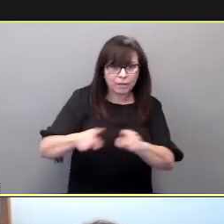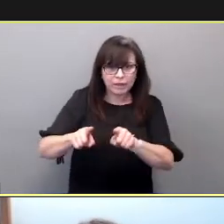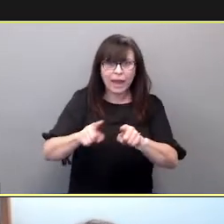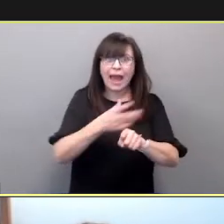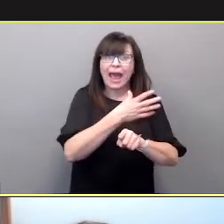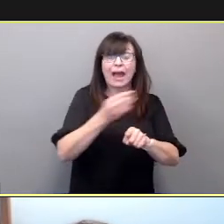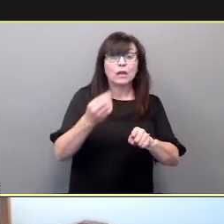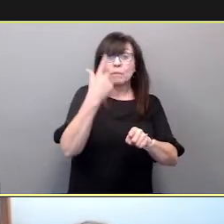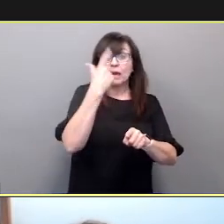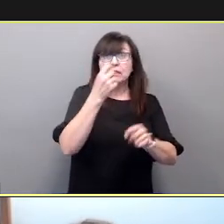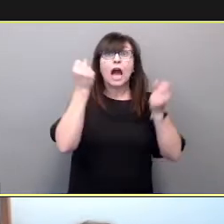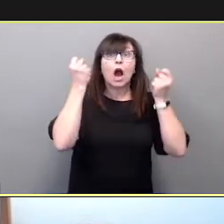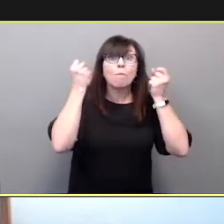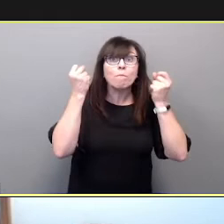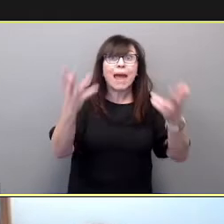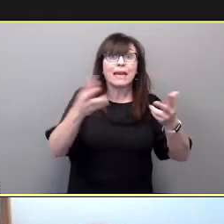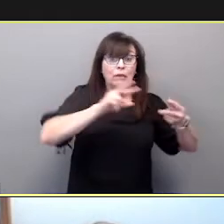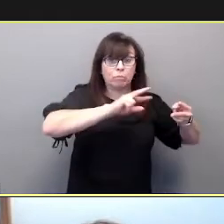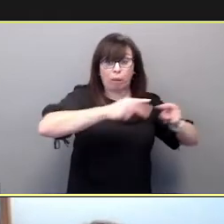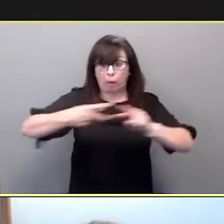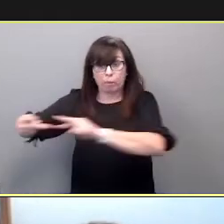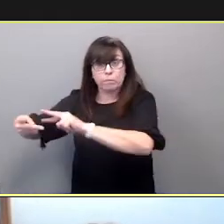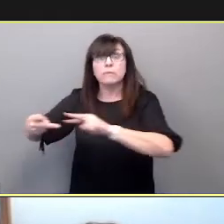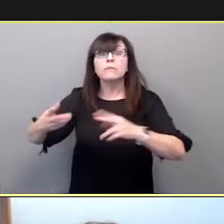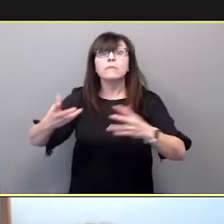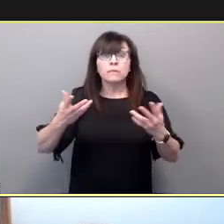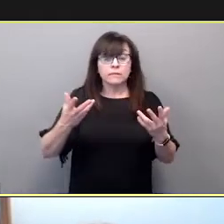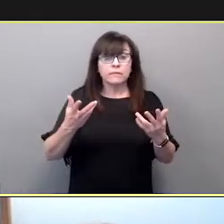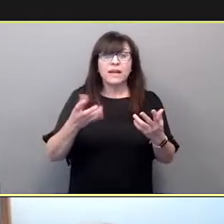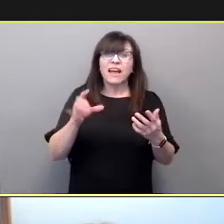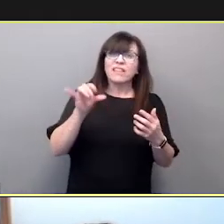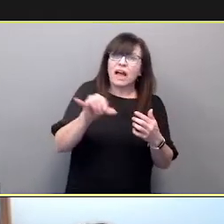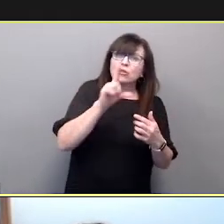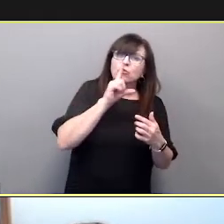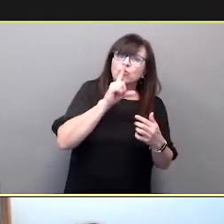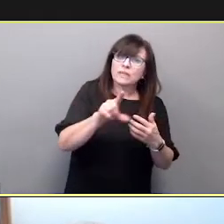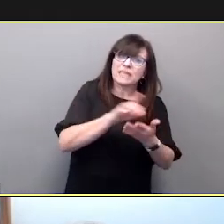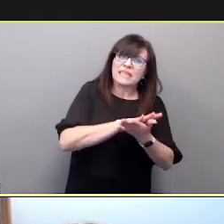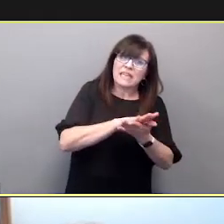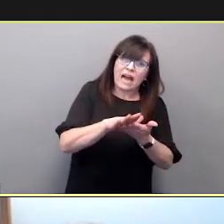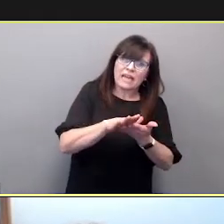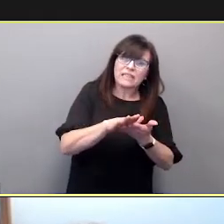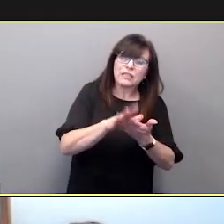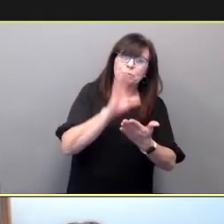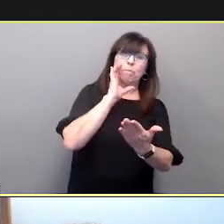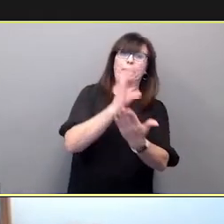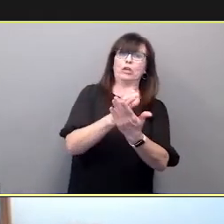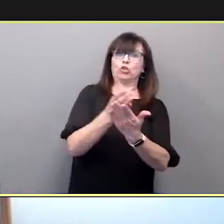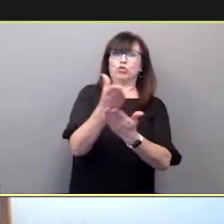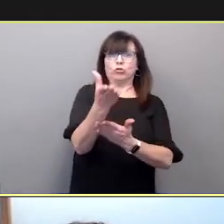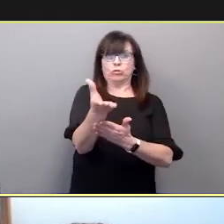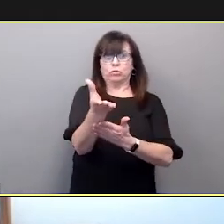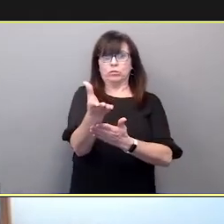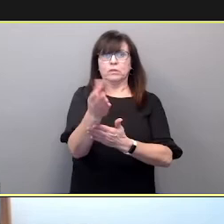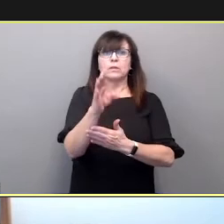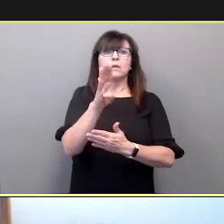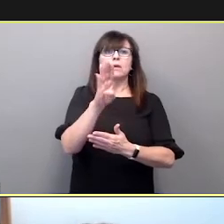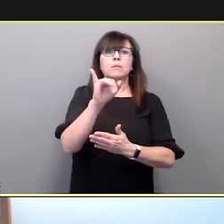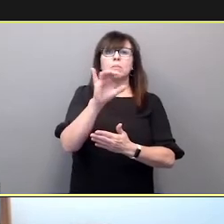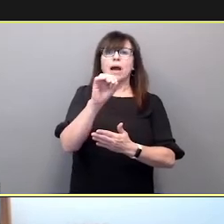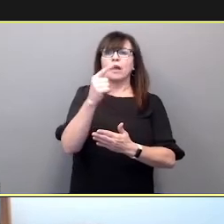sheer number of mutations. So this is a really nice picture of phylogenetic